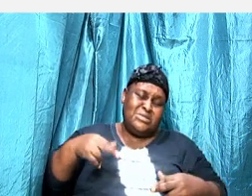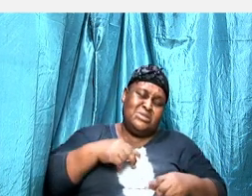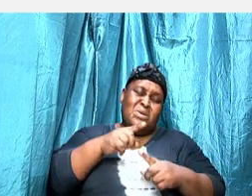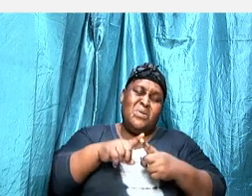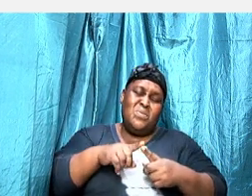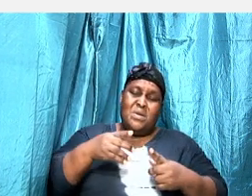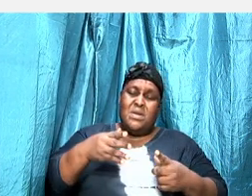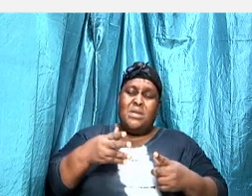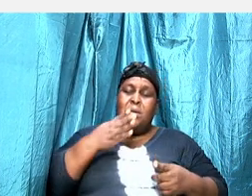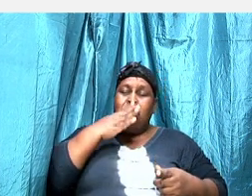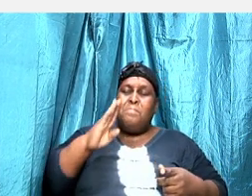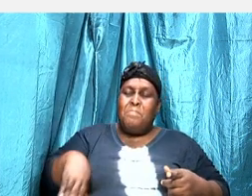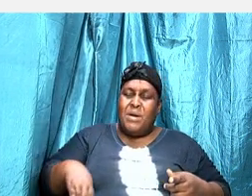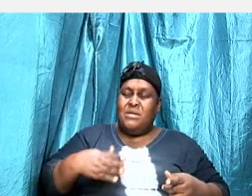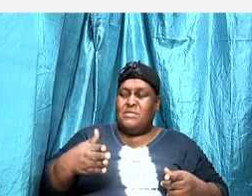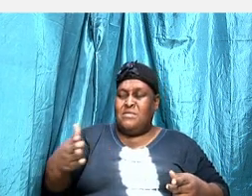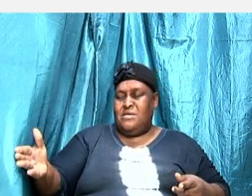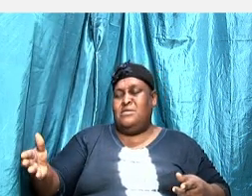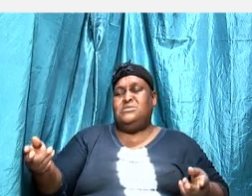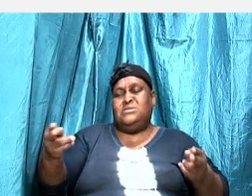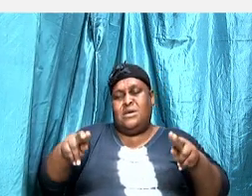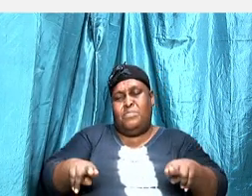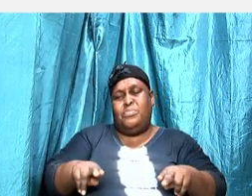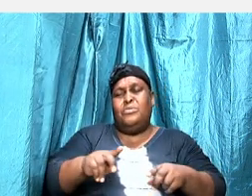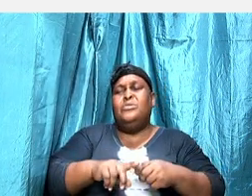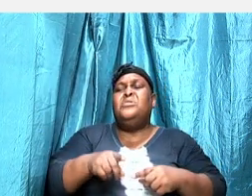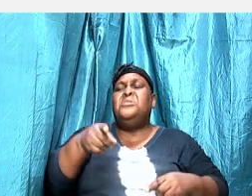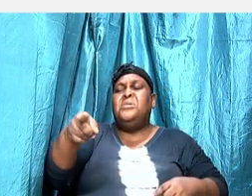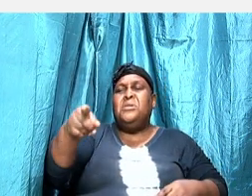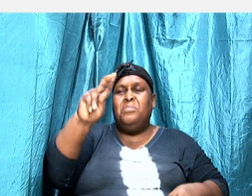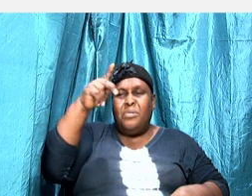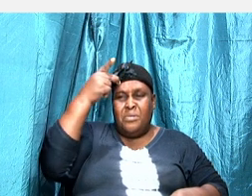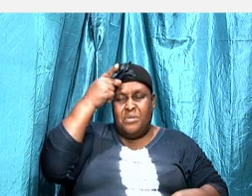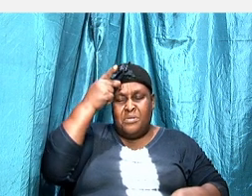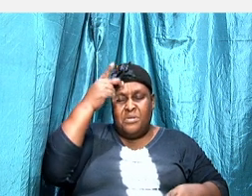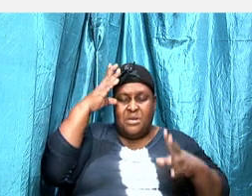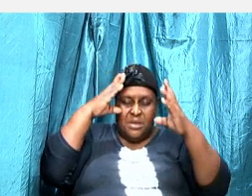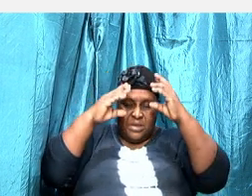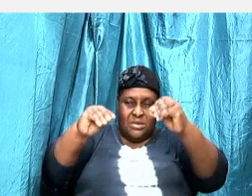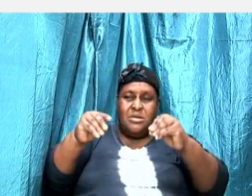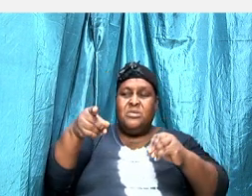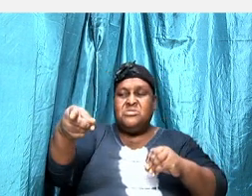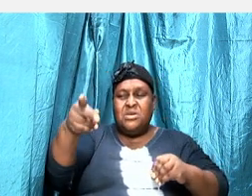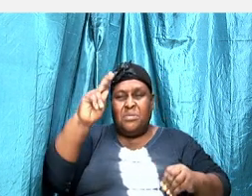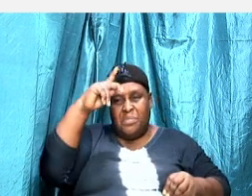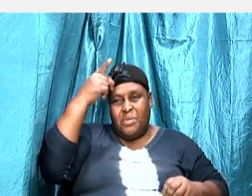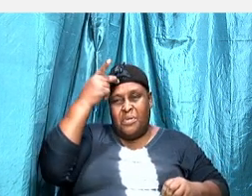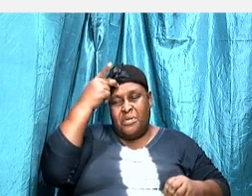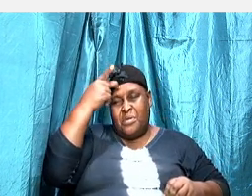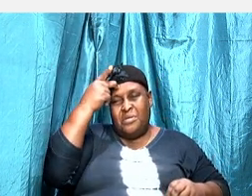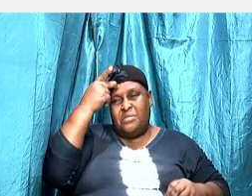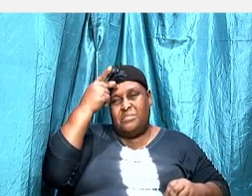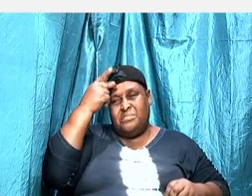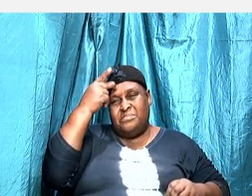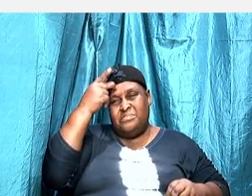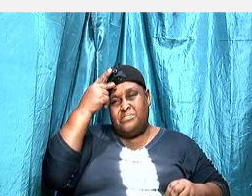things happen, bad things happen, because it will teach him to, or it will, you know, it